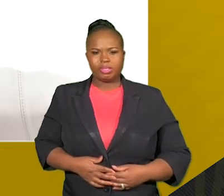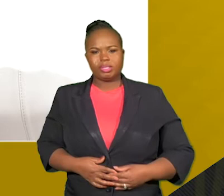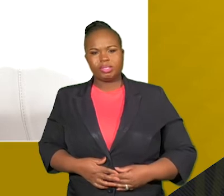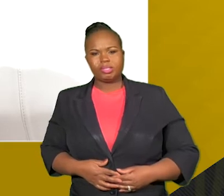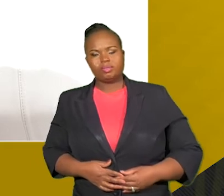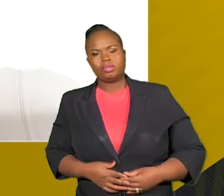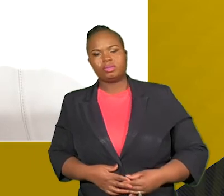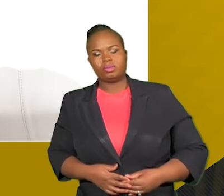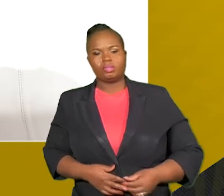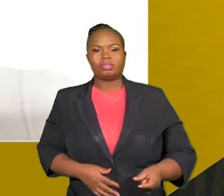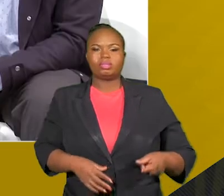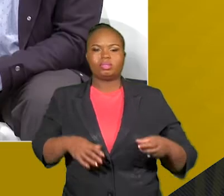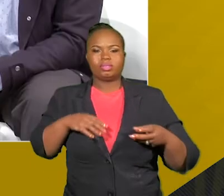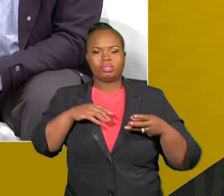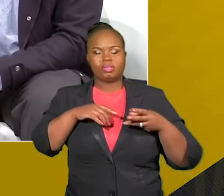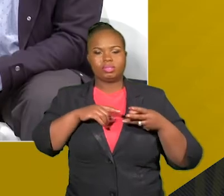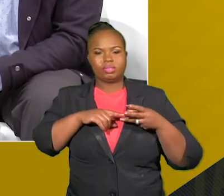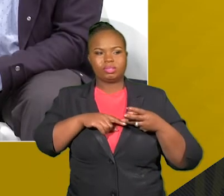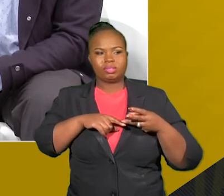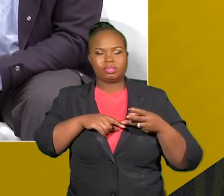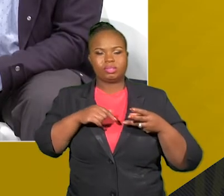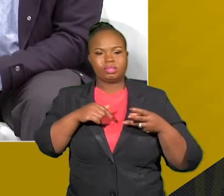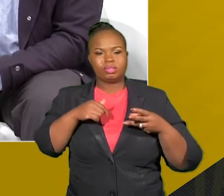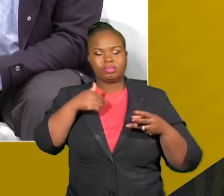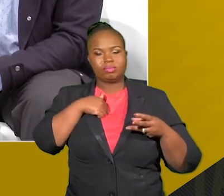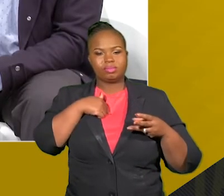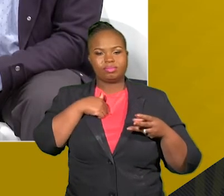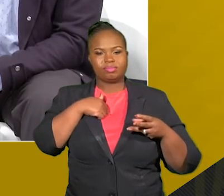Aroon, after this novel,